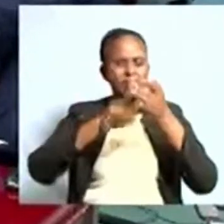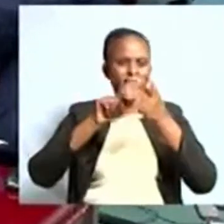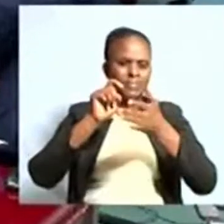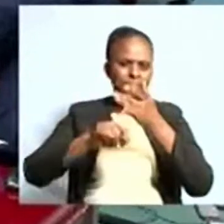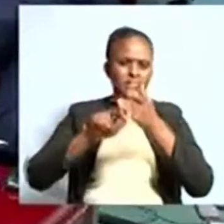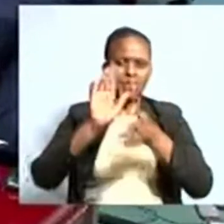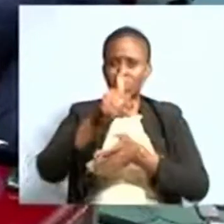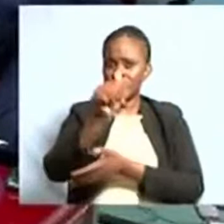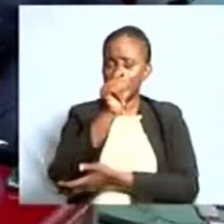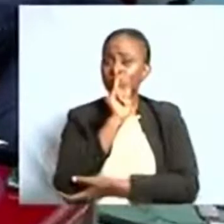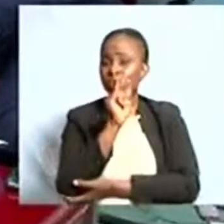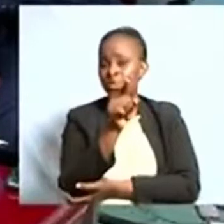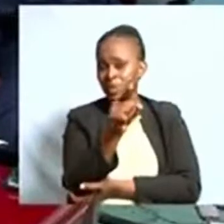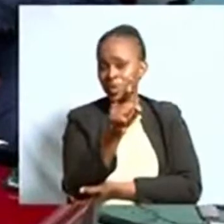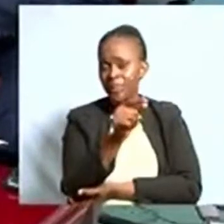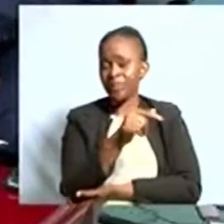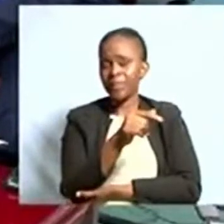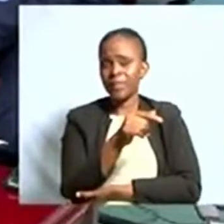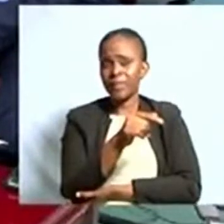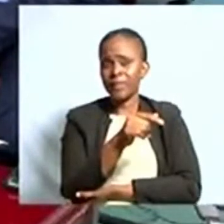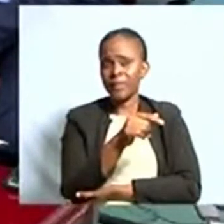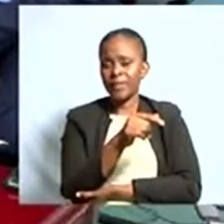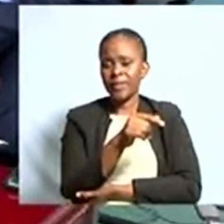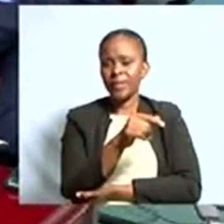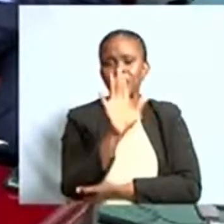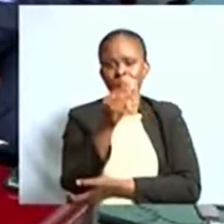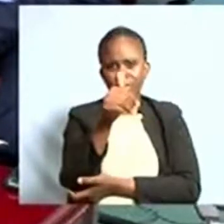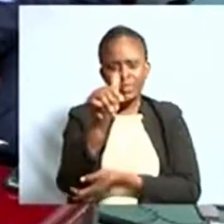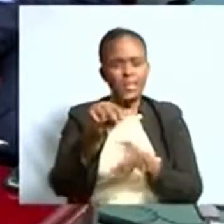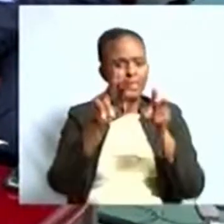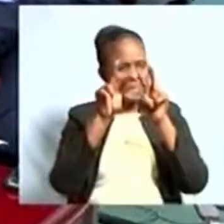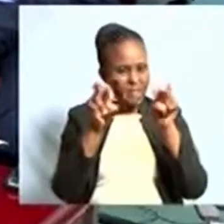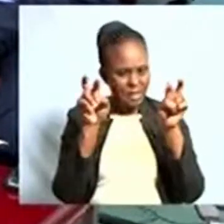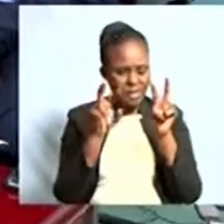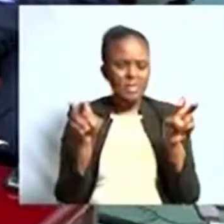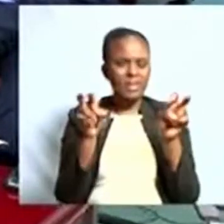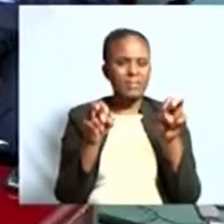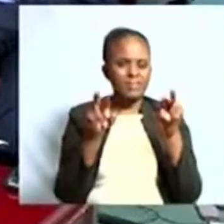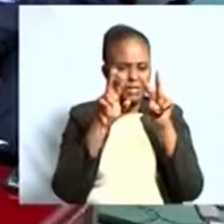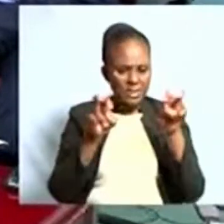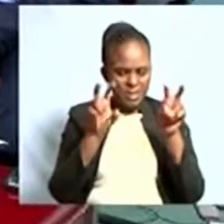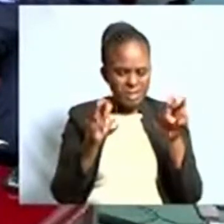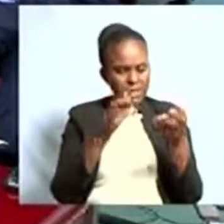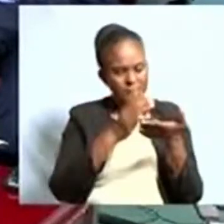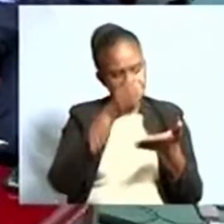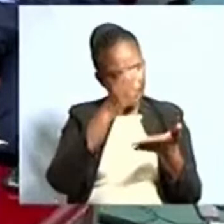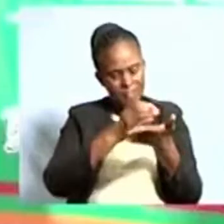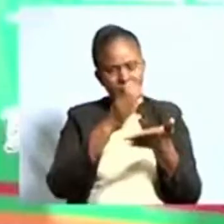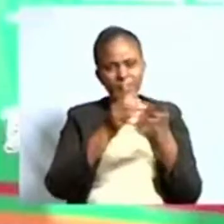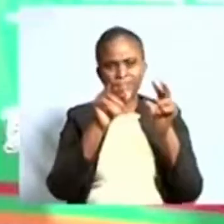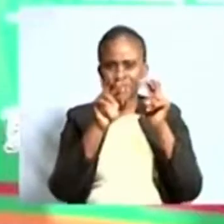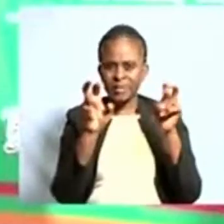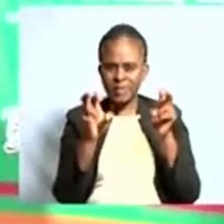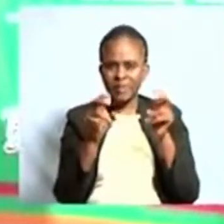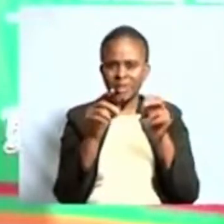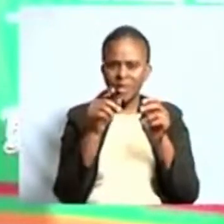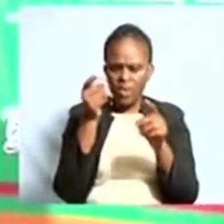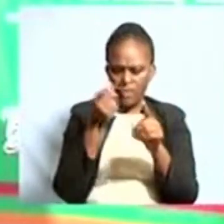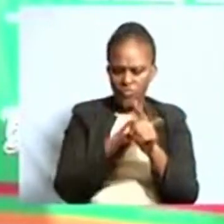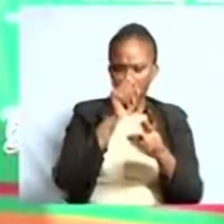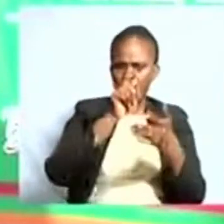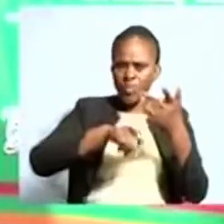sure? item at this price. You should check your products, because from the